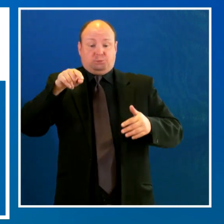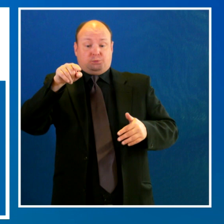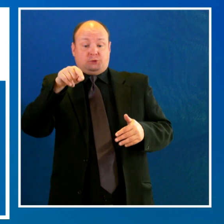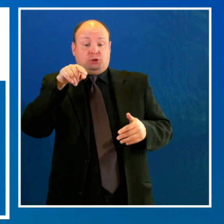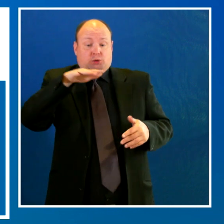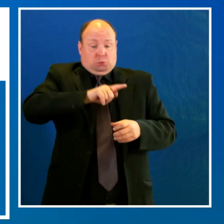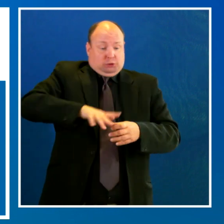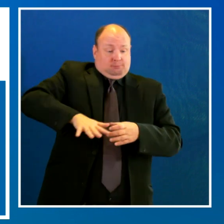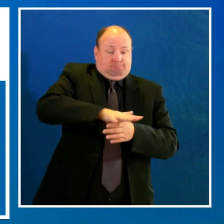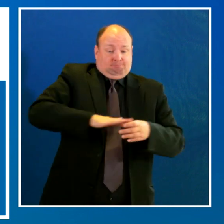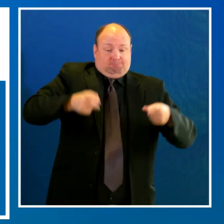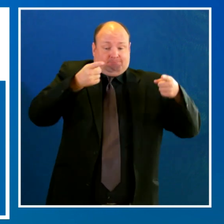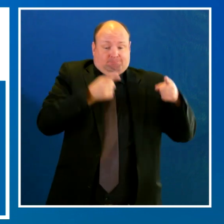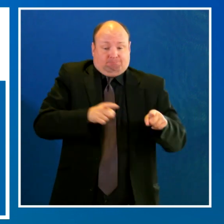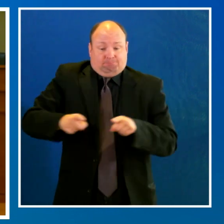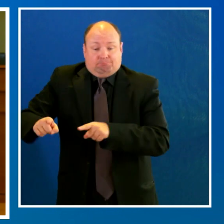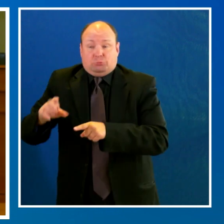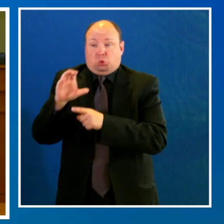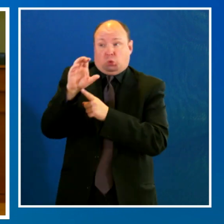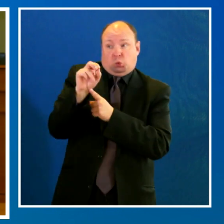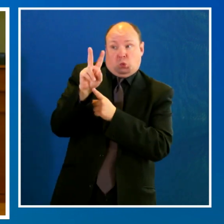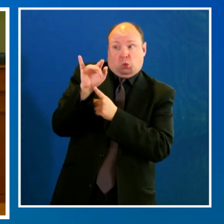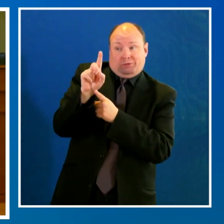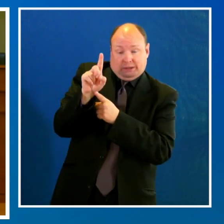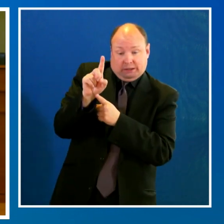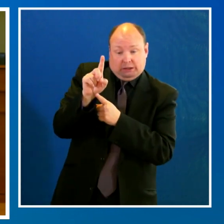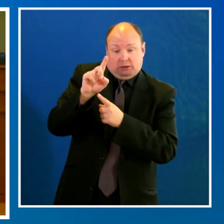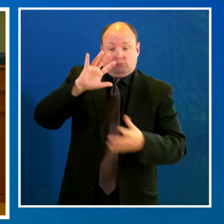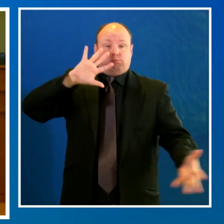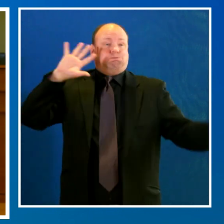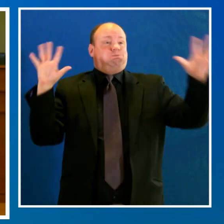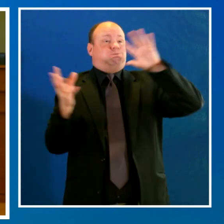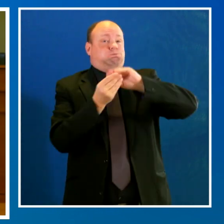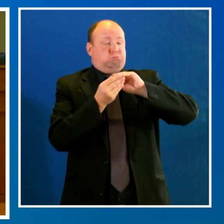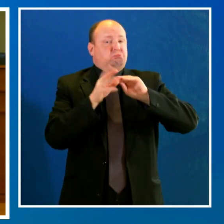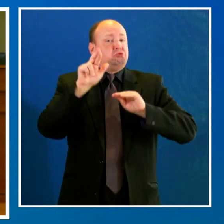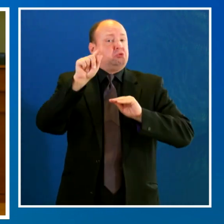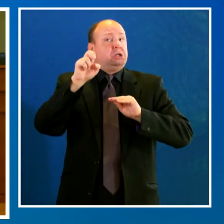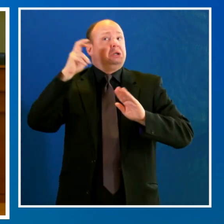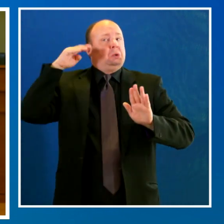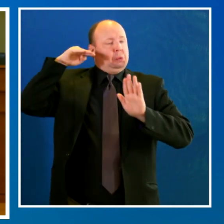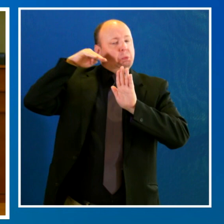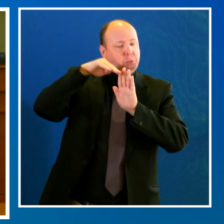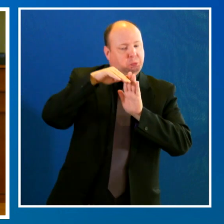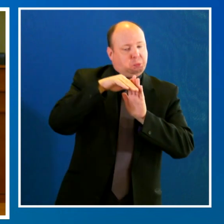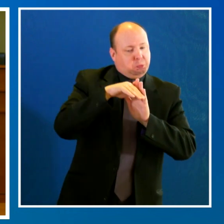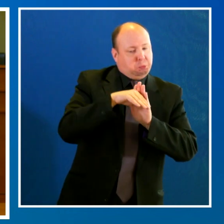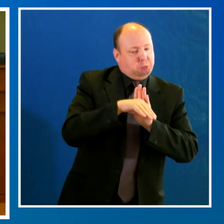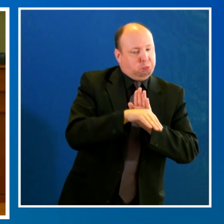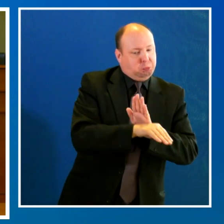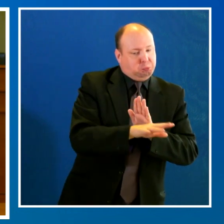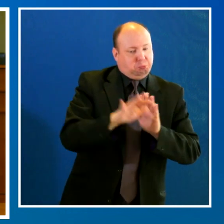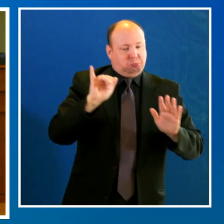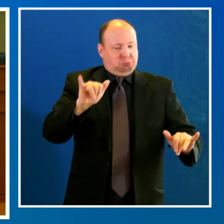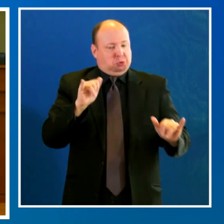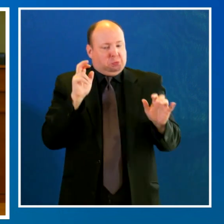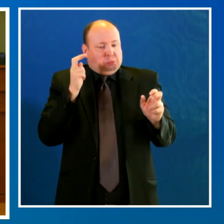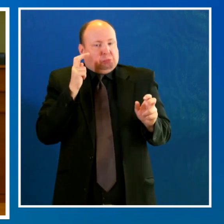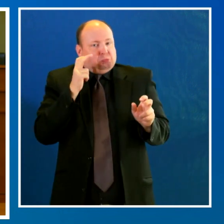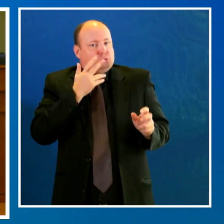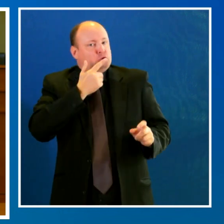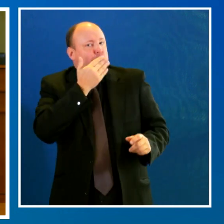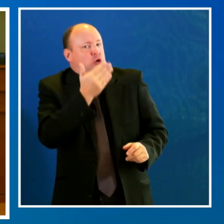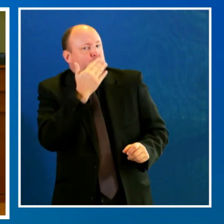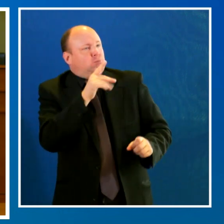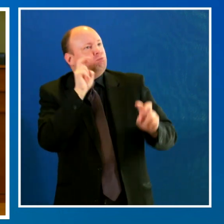and Thurston counties. Locally, the overall COVID infection rate has continued to